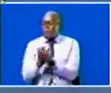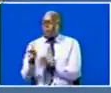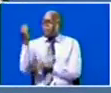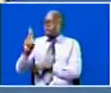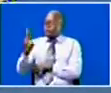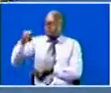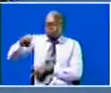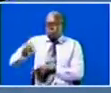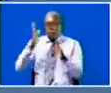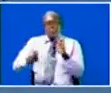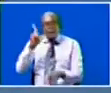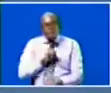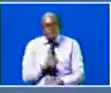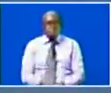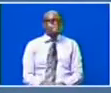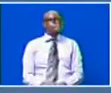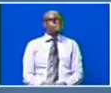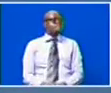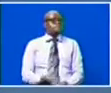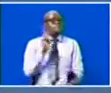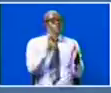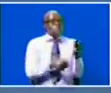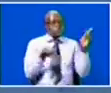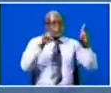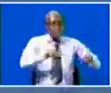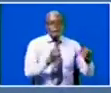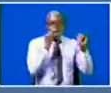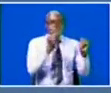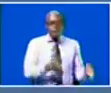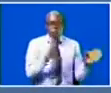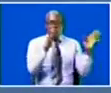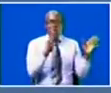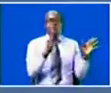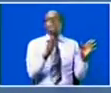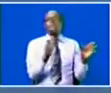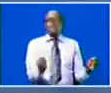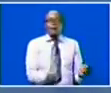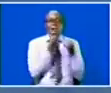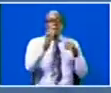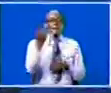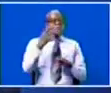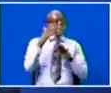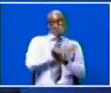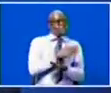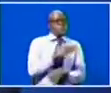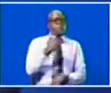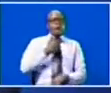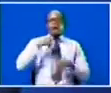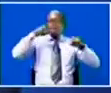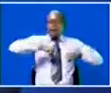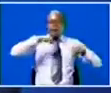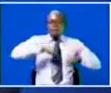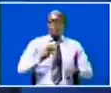sort? Actually, Betty, what happened, there's a new trend that has been set up in the nation. Mm-hmm. Before, we had a handshake